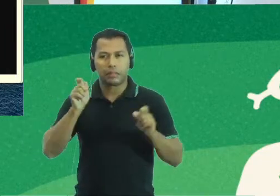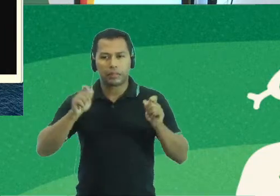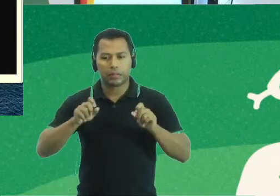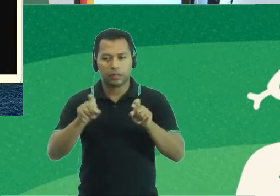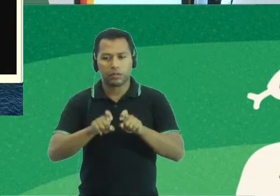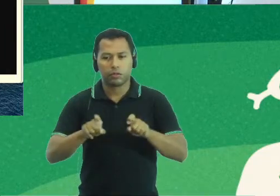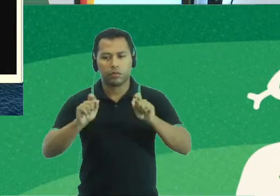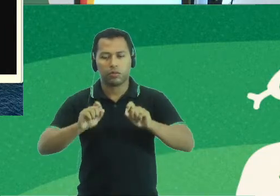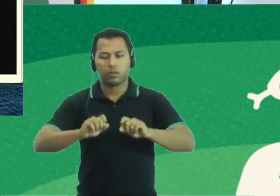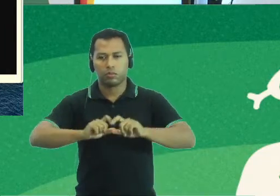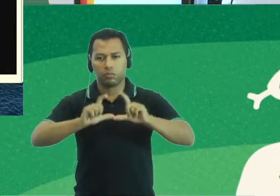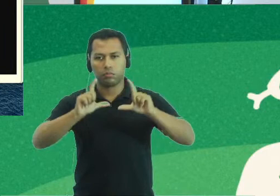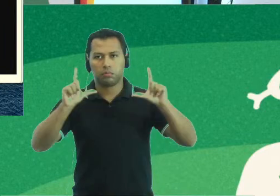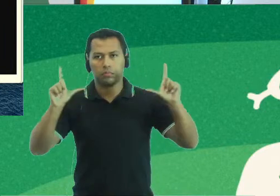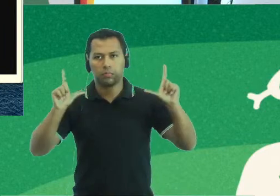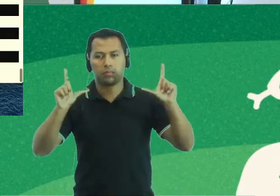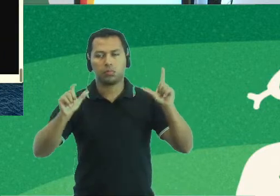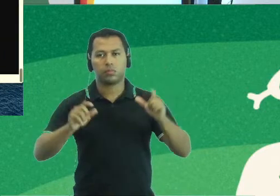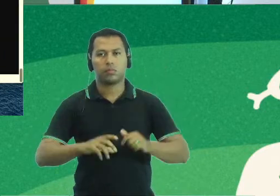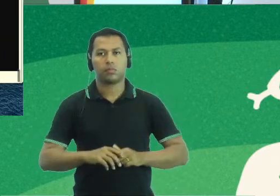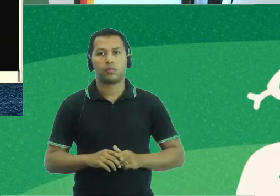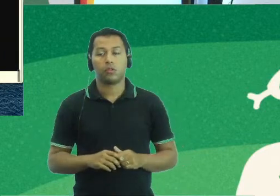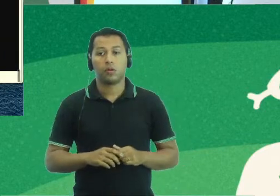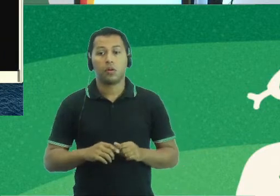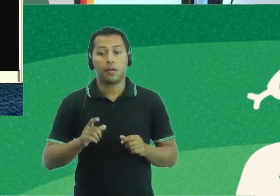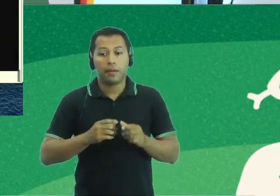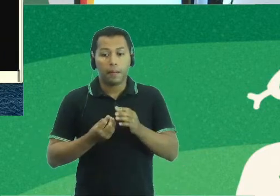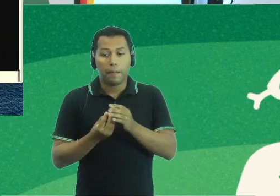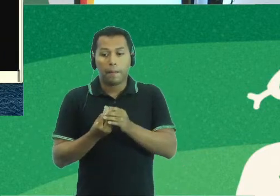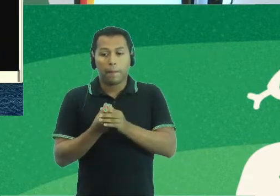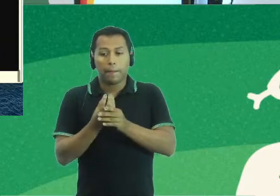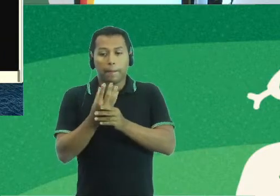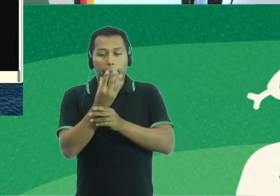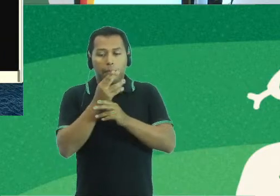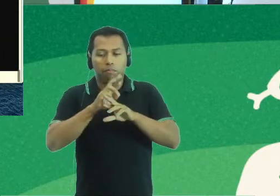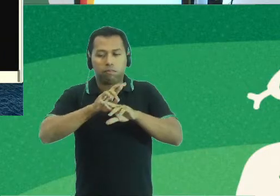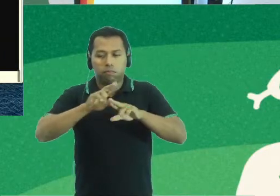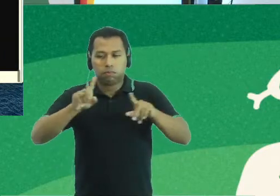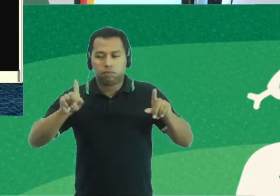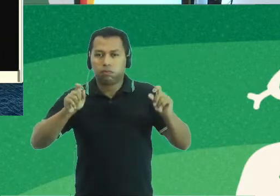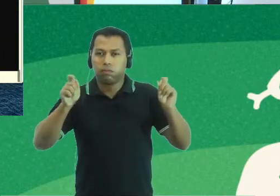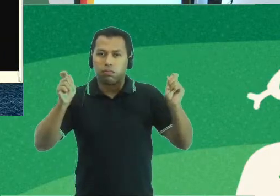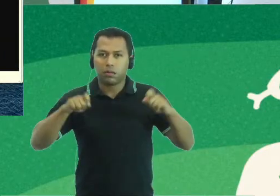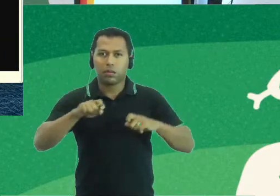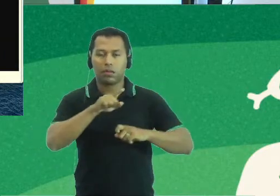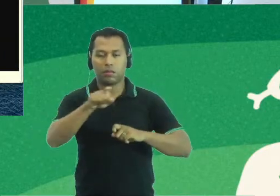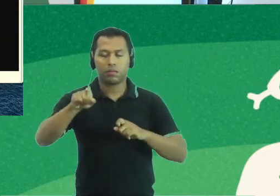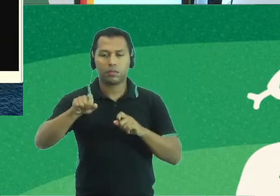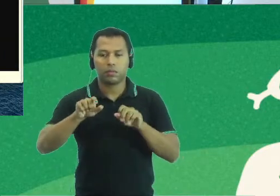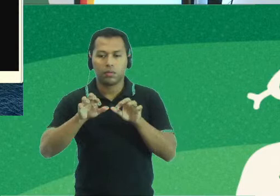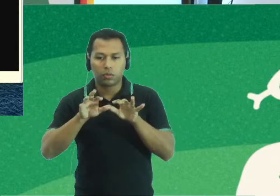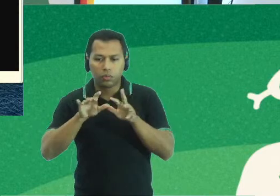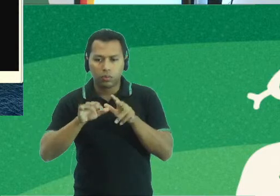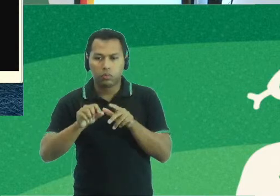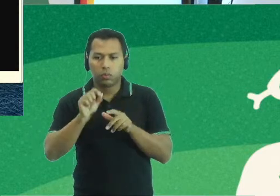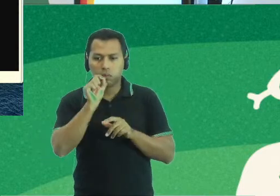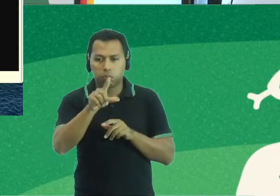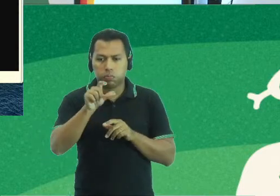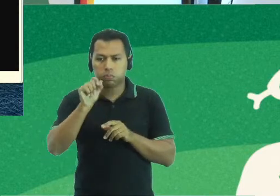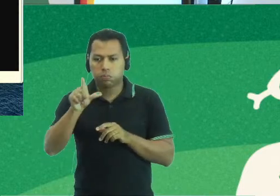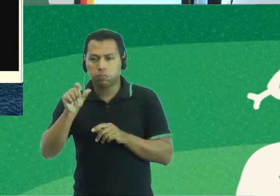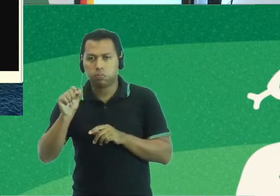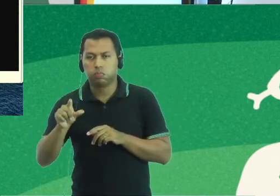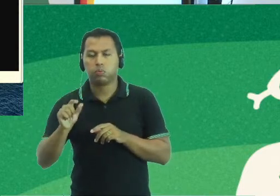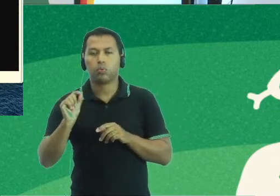to a port. So I have a publicly accessible URL. For instance, if I'm running a Flask app on port 5000, then I have